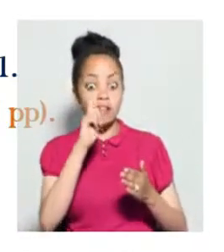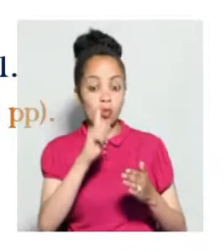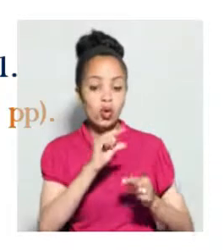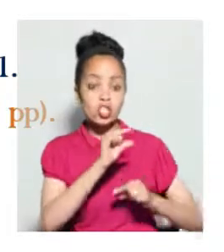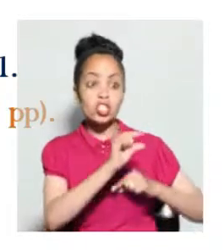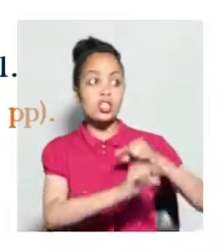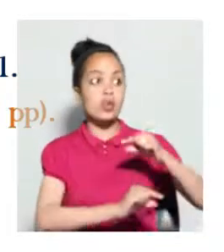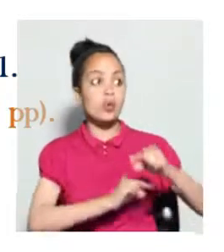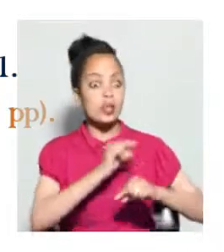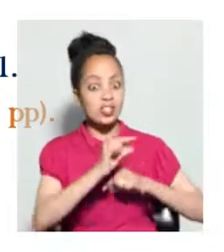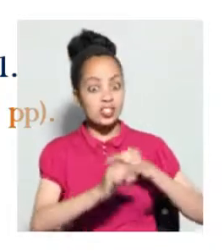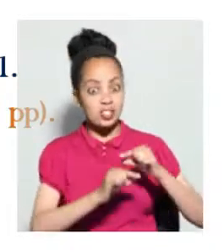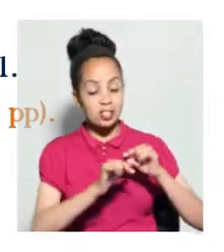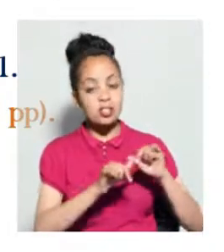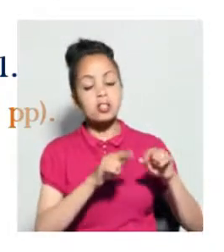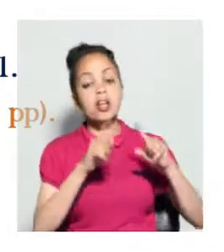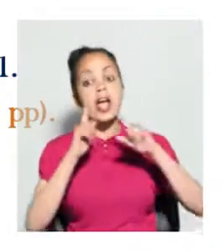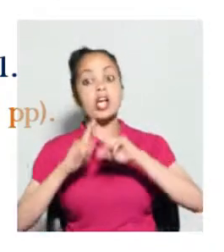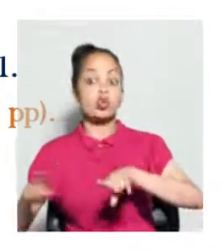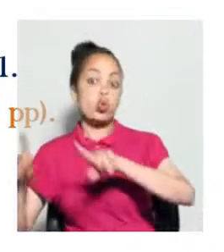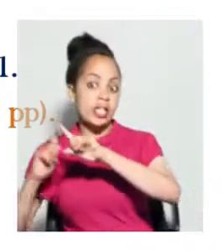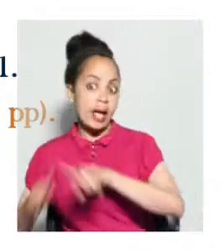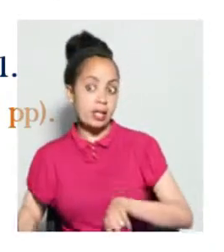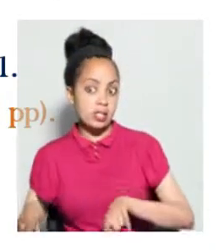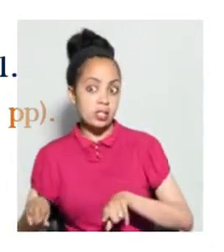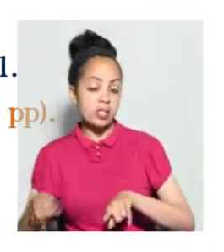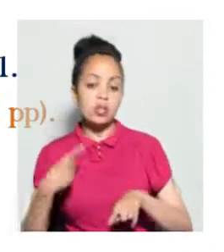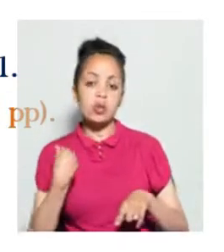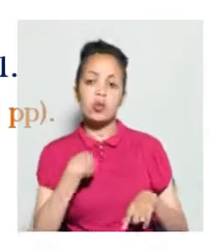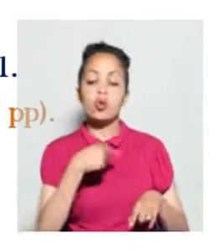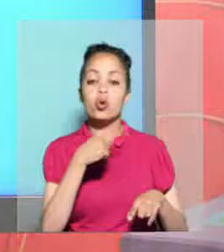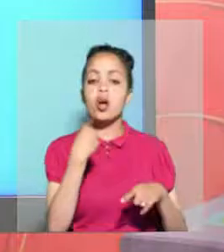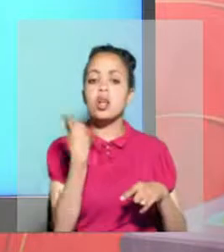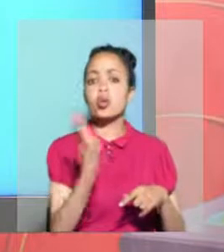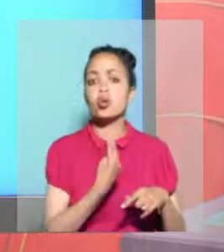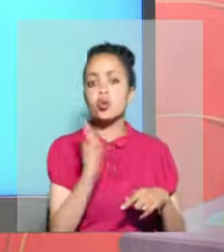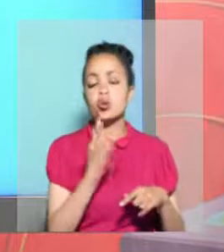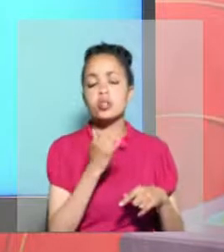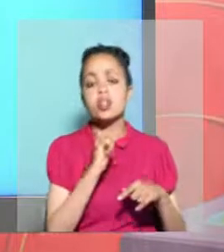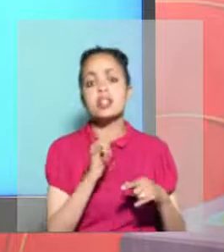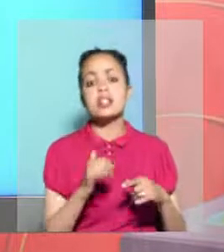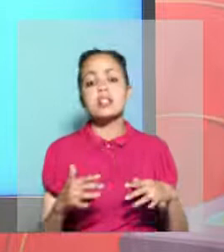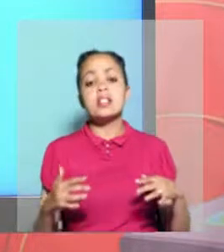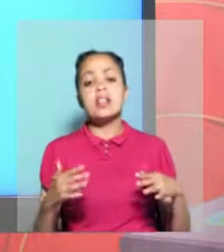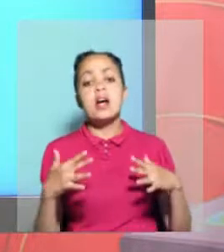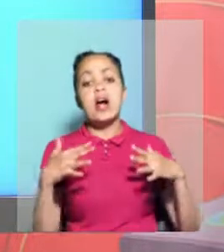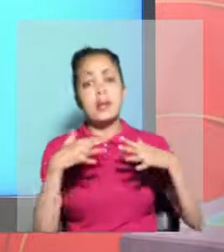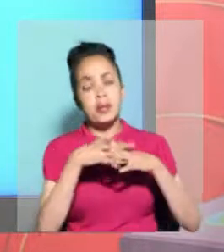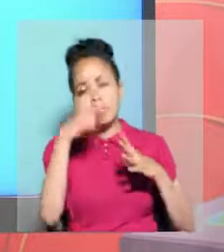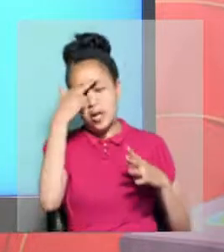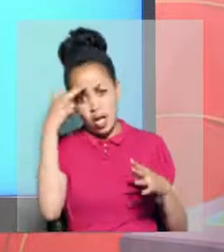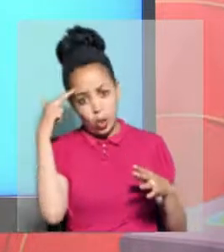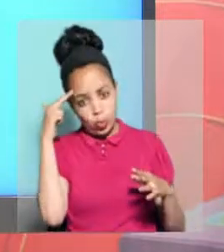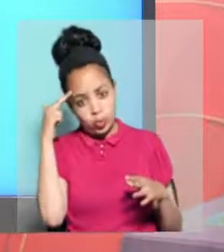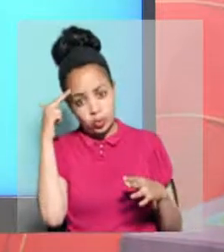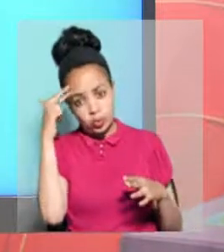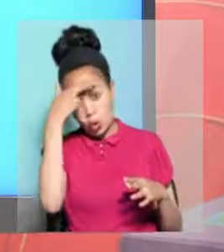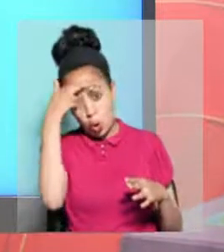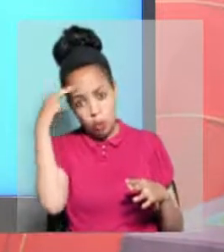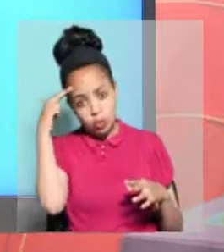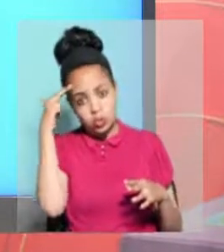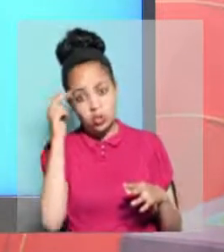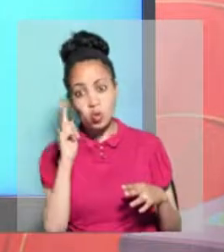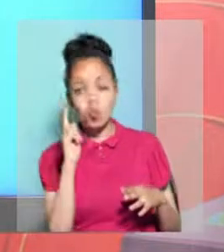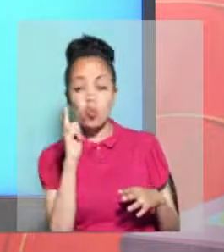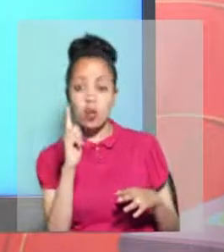become heterozygous. You can use it as hybrid because one